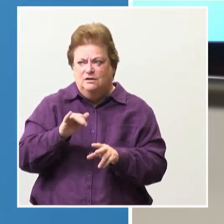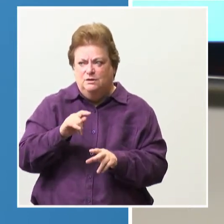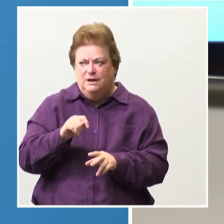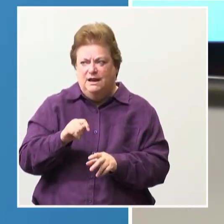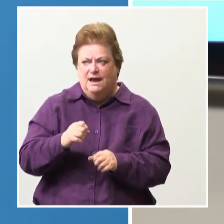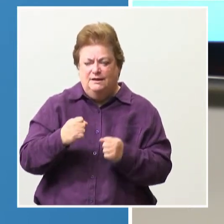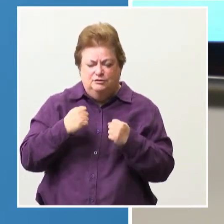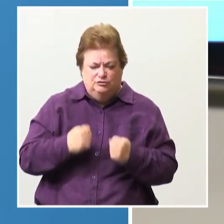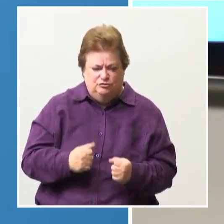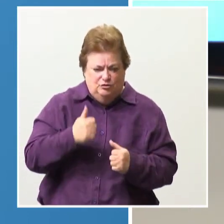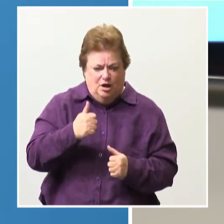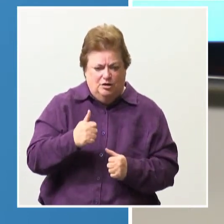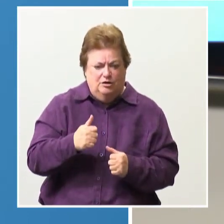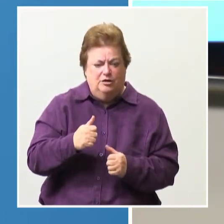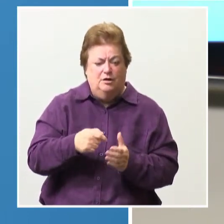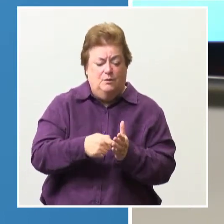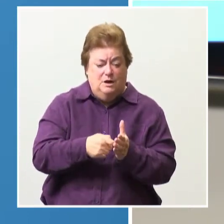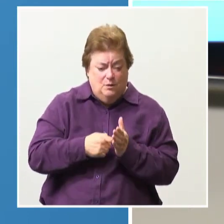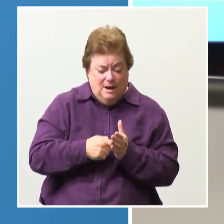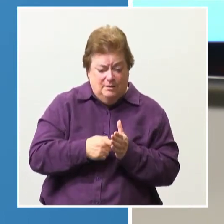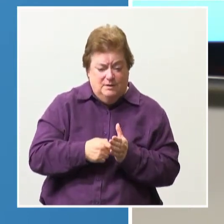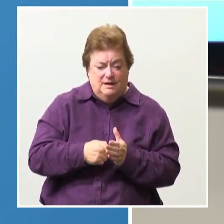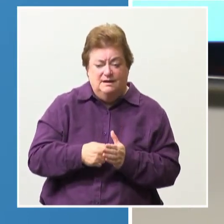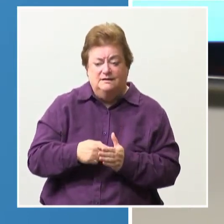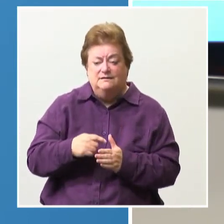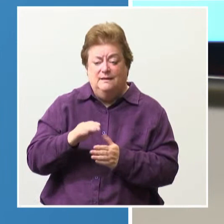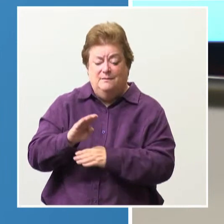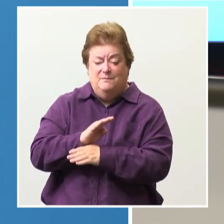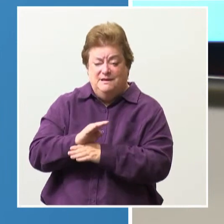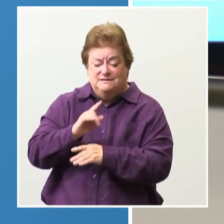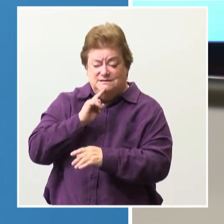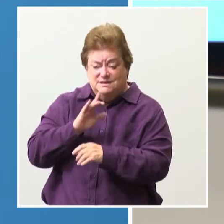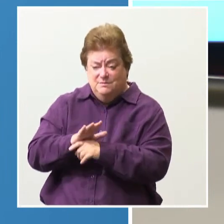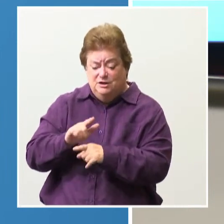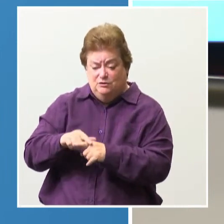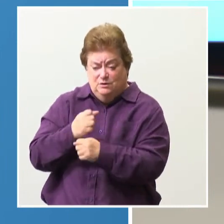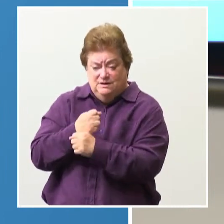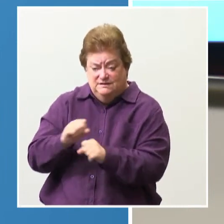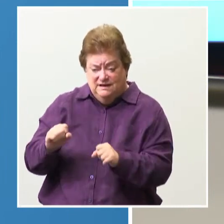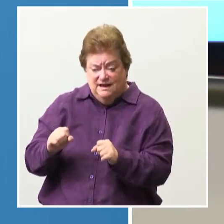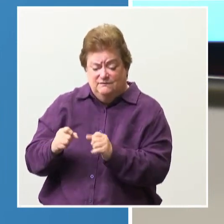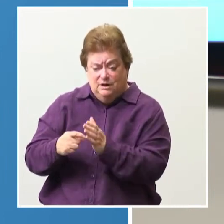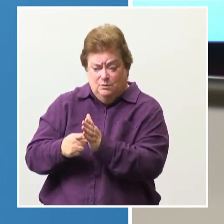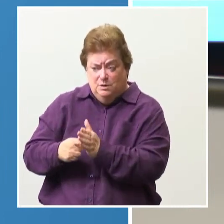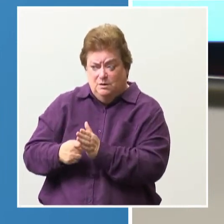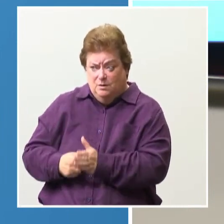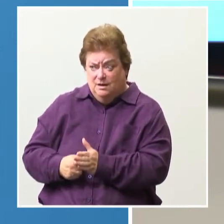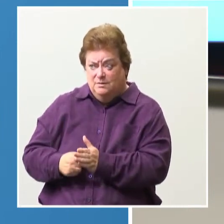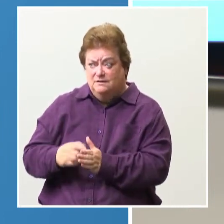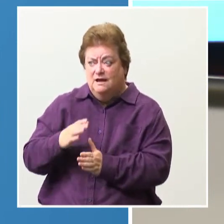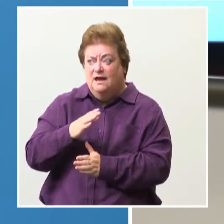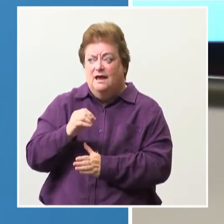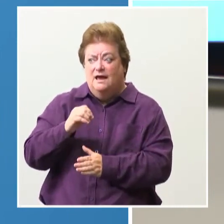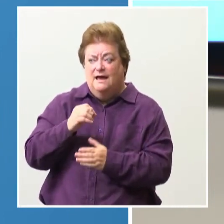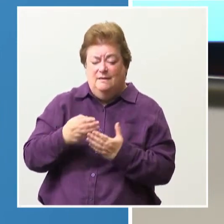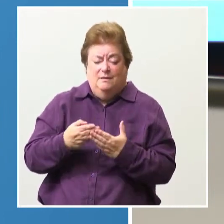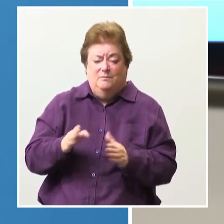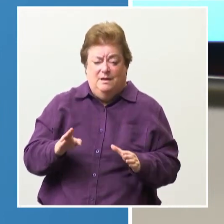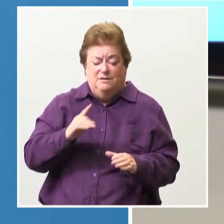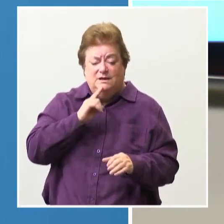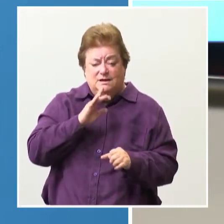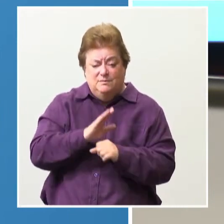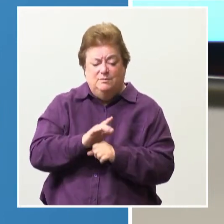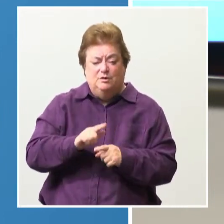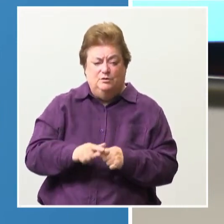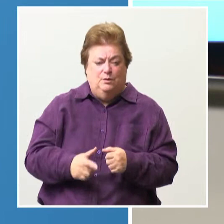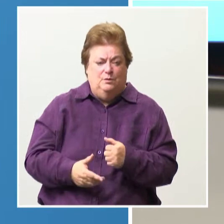directed health measures, business commitment to safety protocols, our mask mandate, and the public's commitment to do their part to